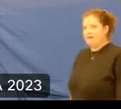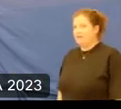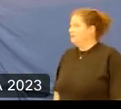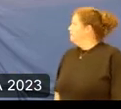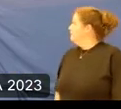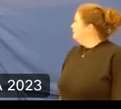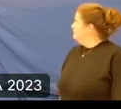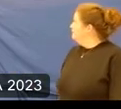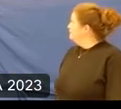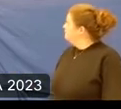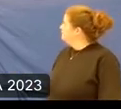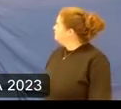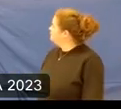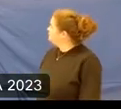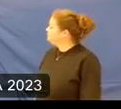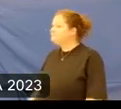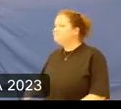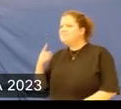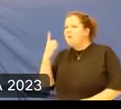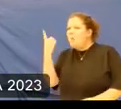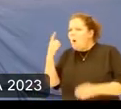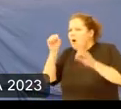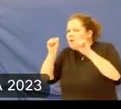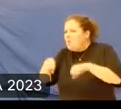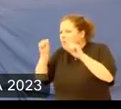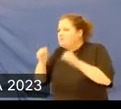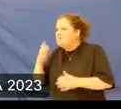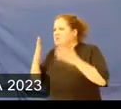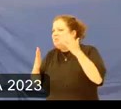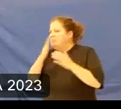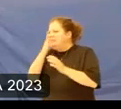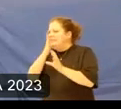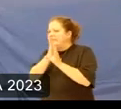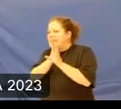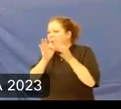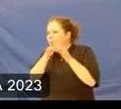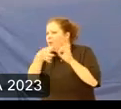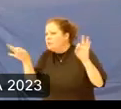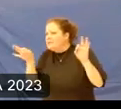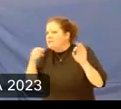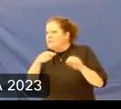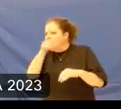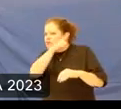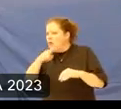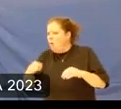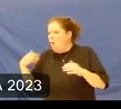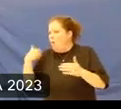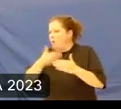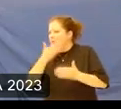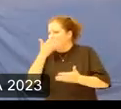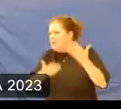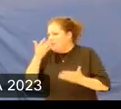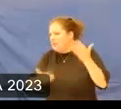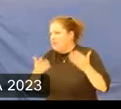psycholinguists have got a little bit wrong. They tend to think about speech production as sort of ballistic. We shoot this missile, and sure,